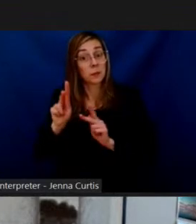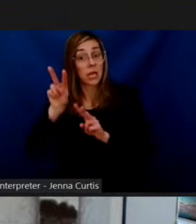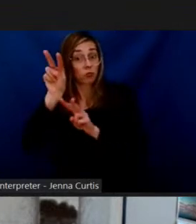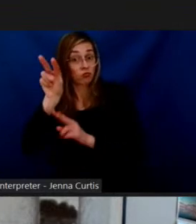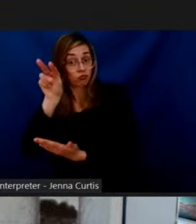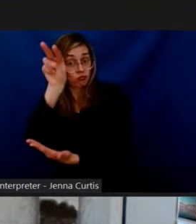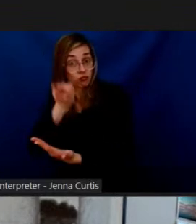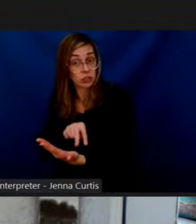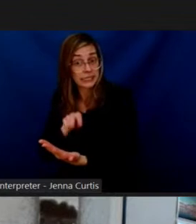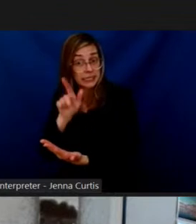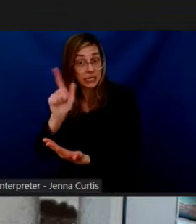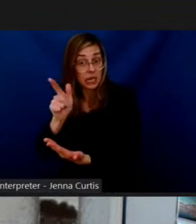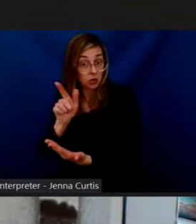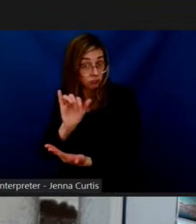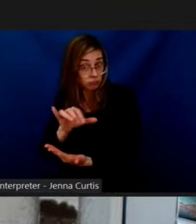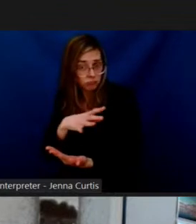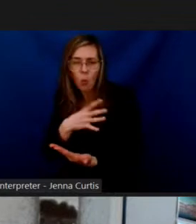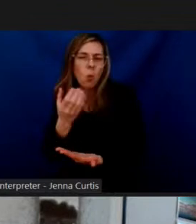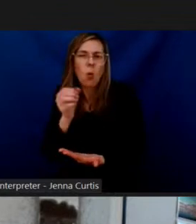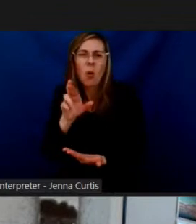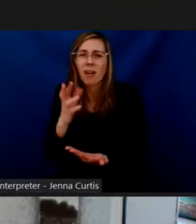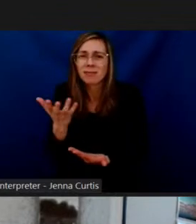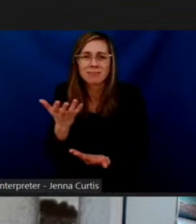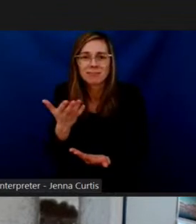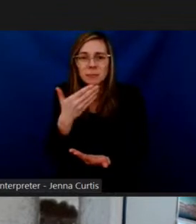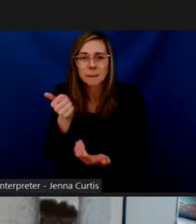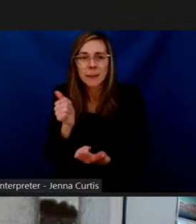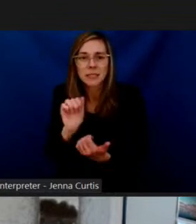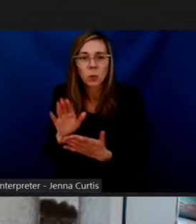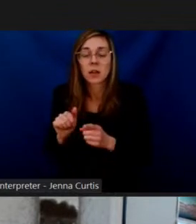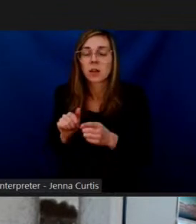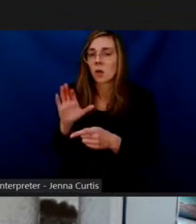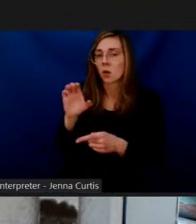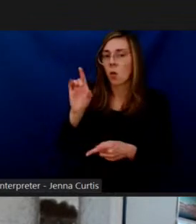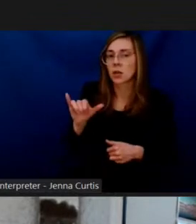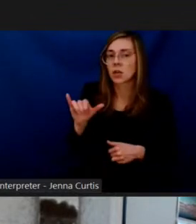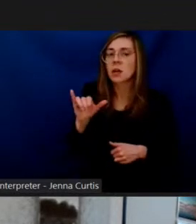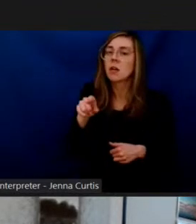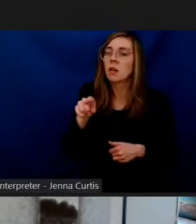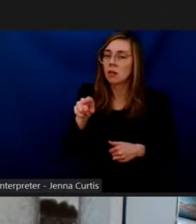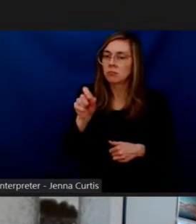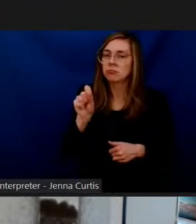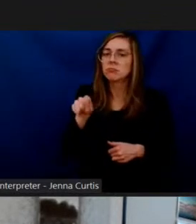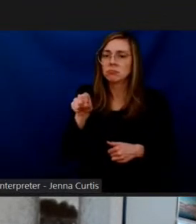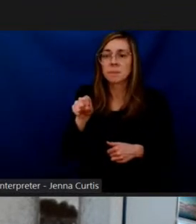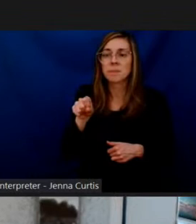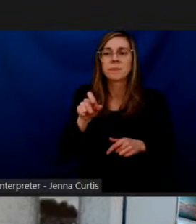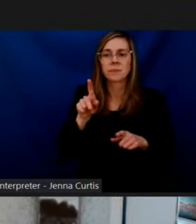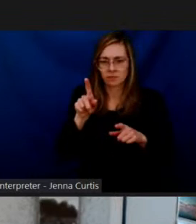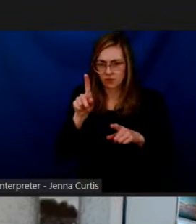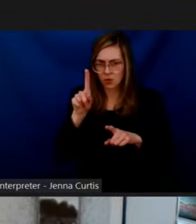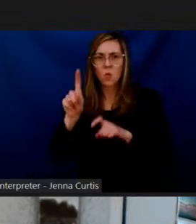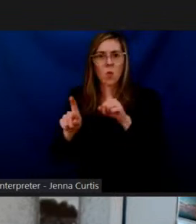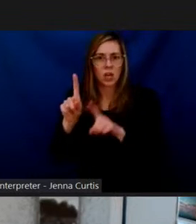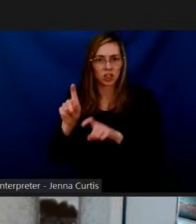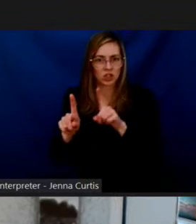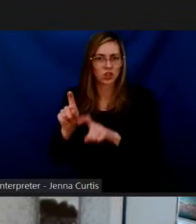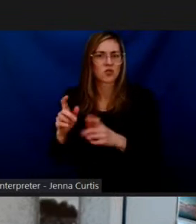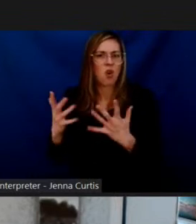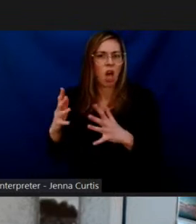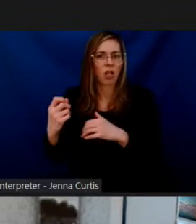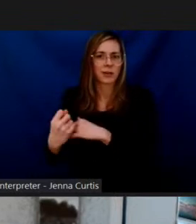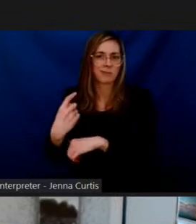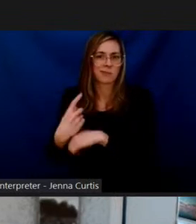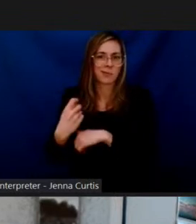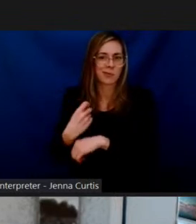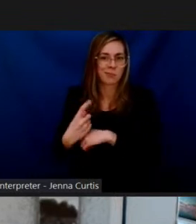there, what's the best way to do that? Yes, so we can use the questions that have already been submitted through the Q&A